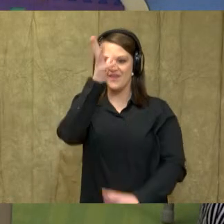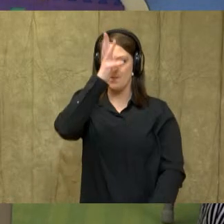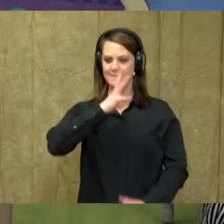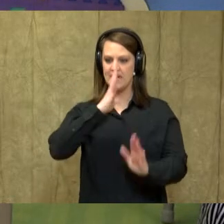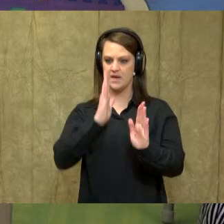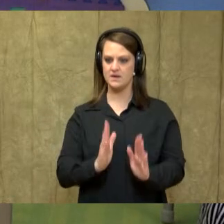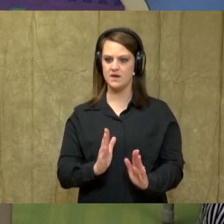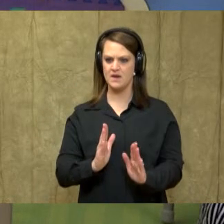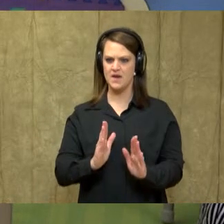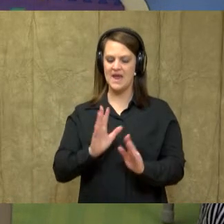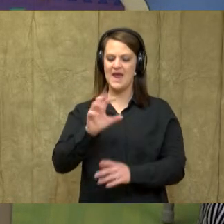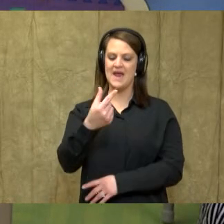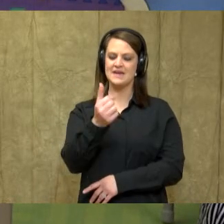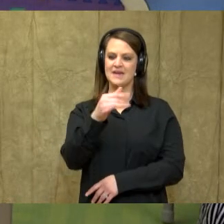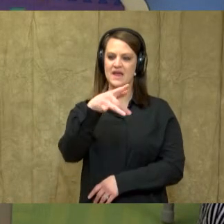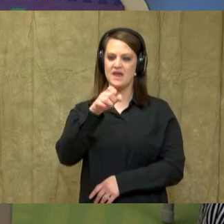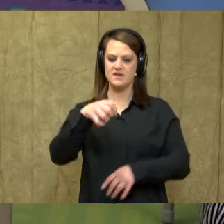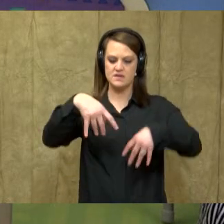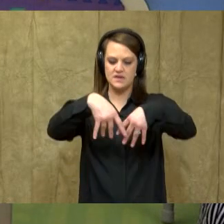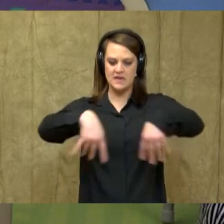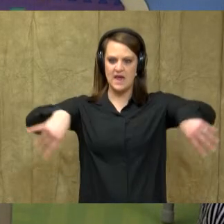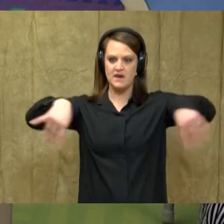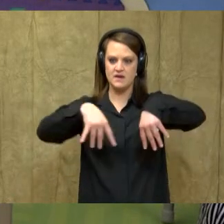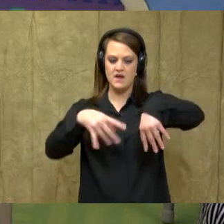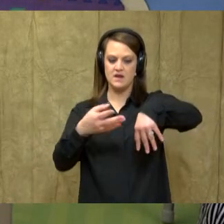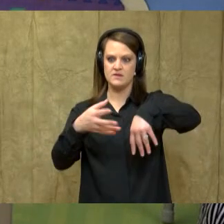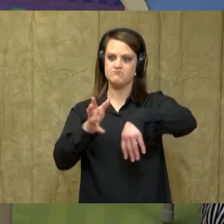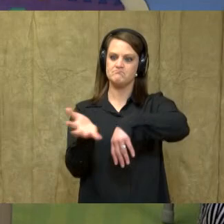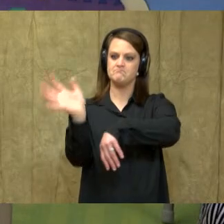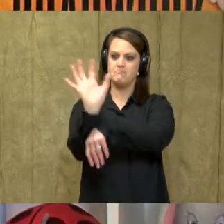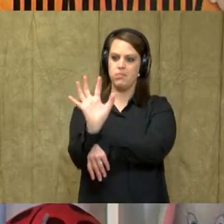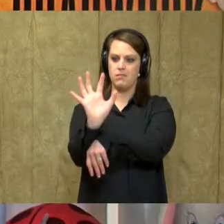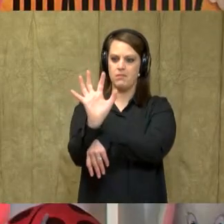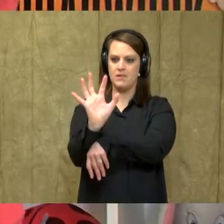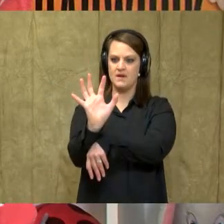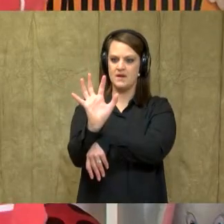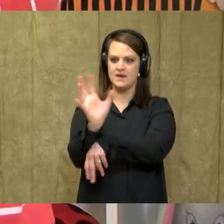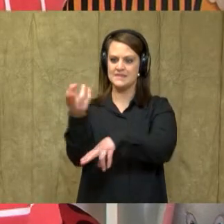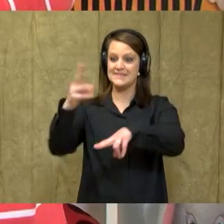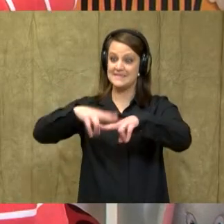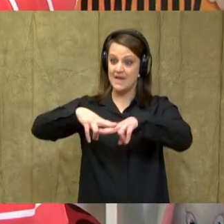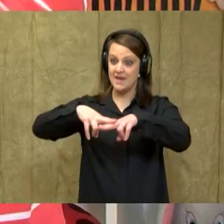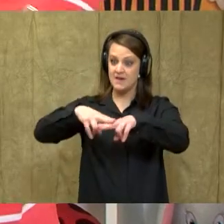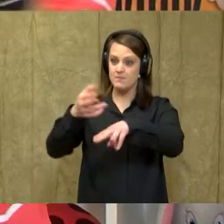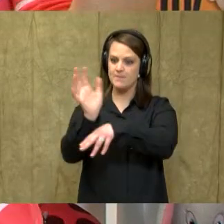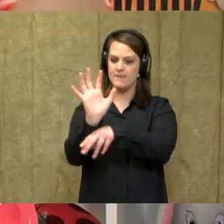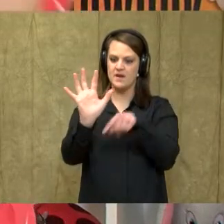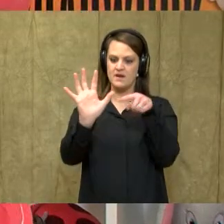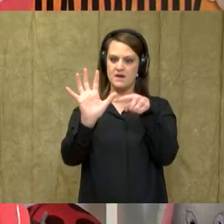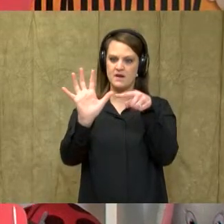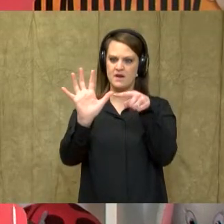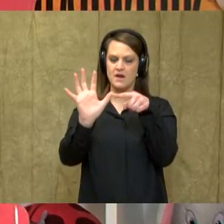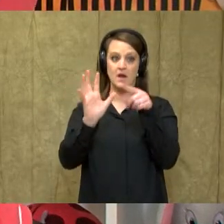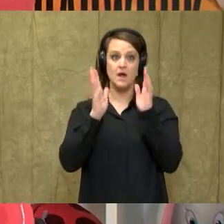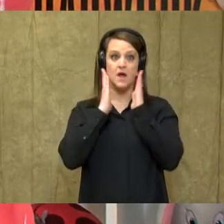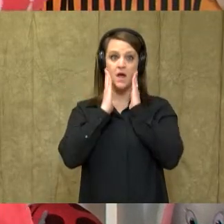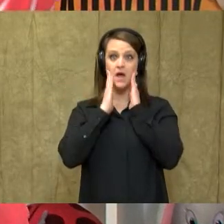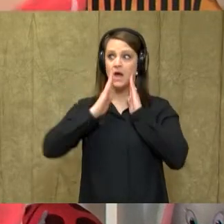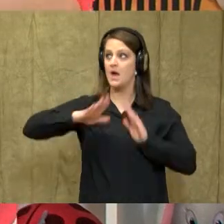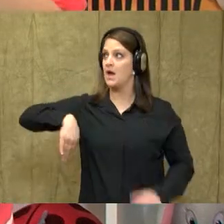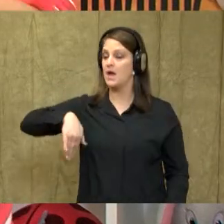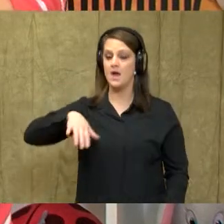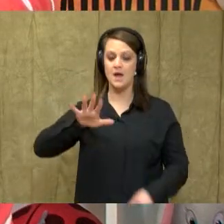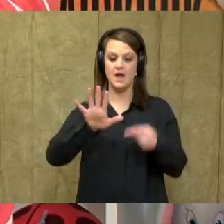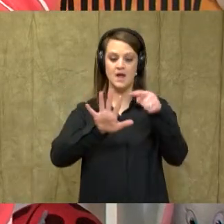gate? 5 little weathermen sitting on a gate. The first one said, "Oh my, it's getting